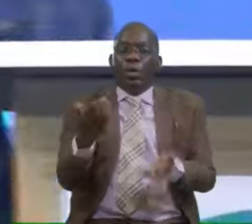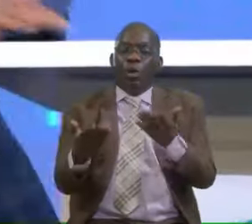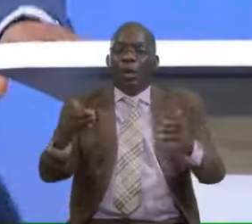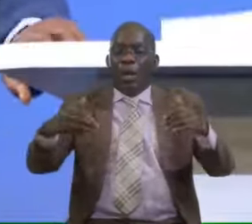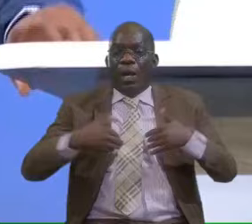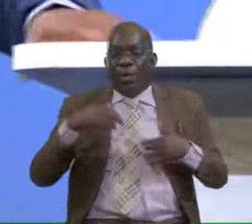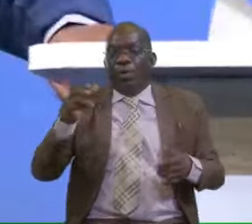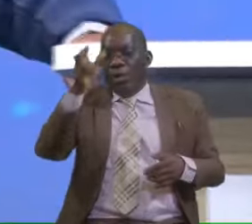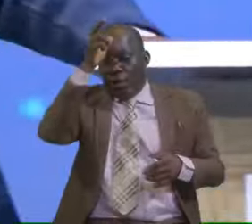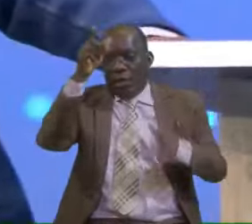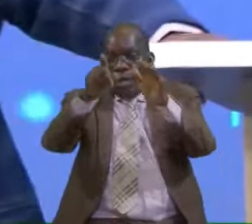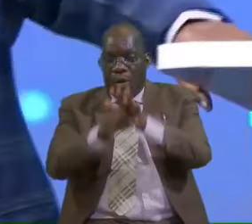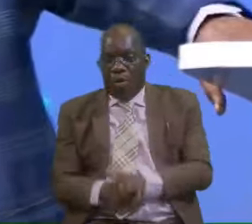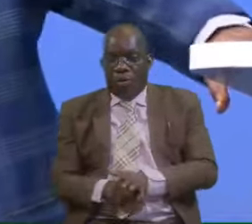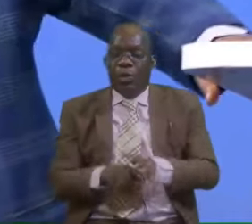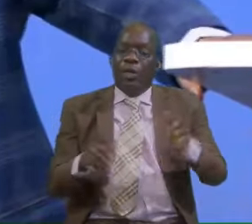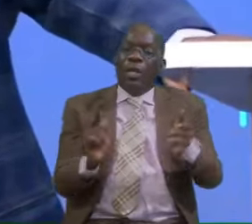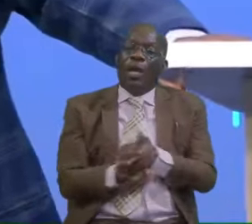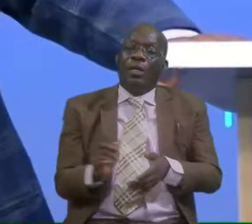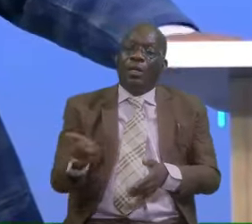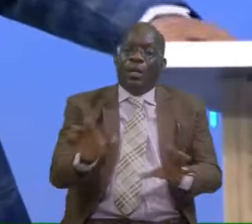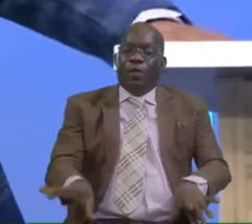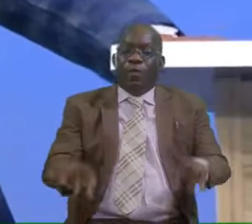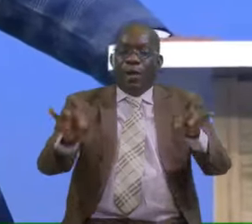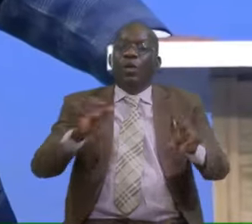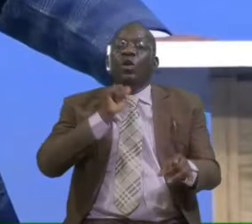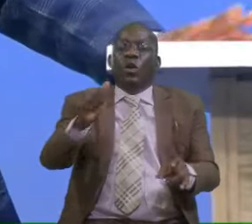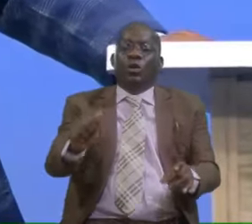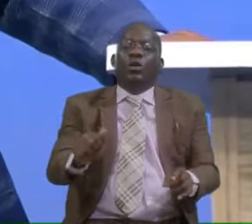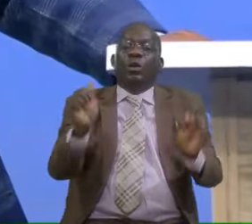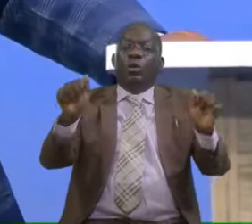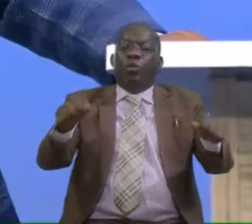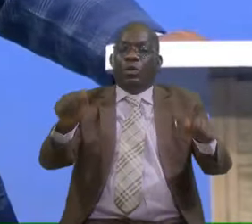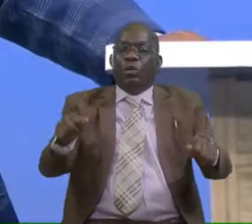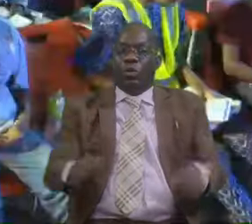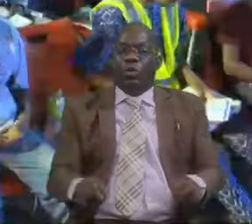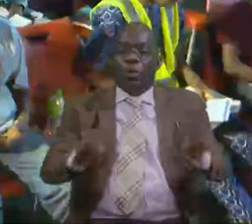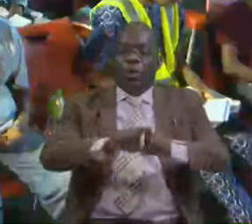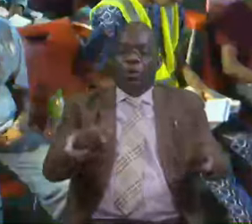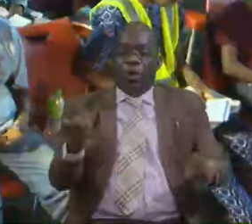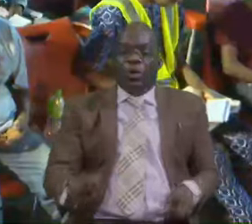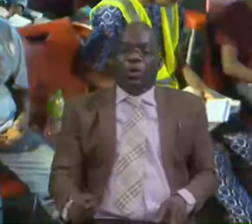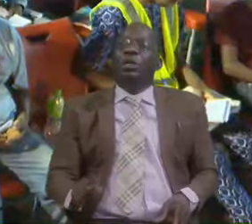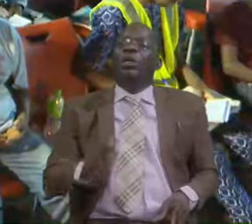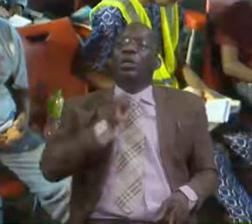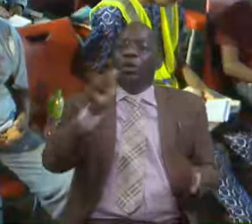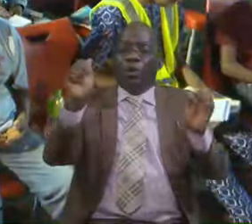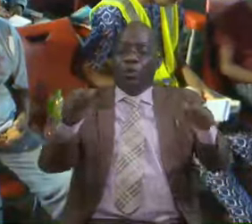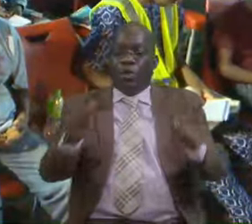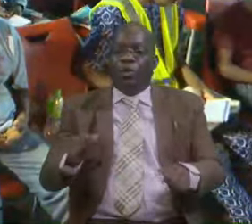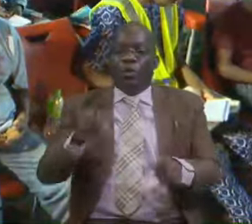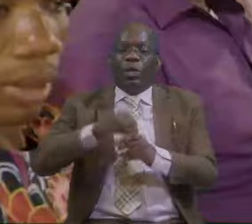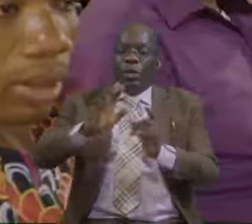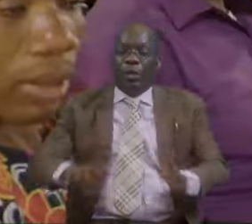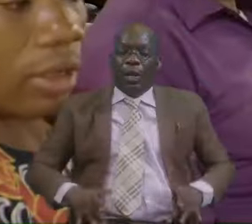oppression they find impossible. But the impossibility of your life is becoming